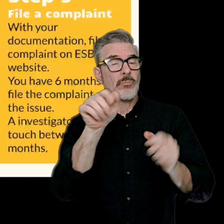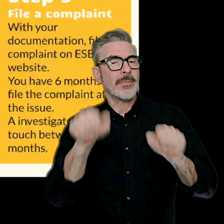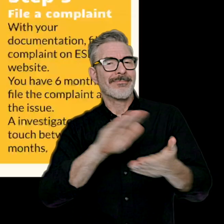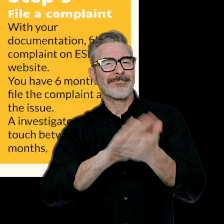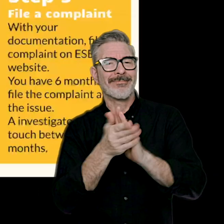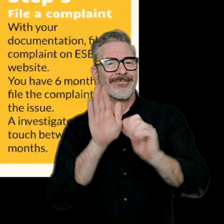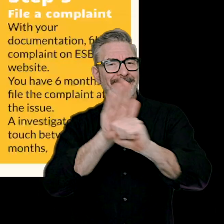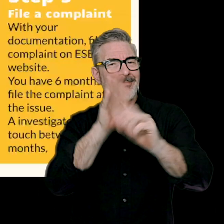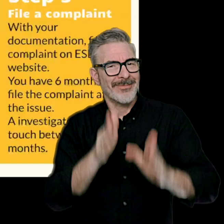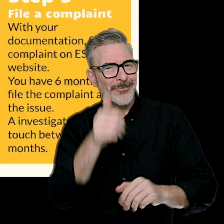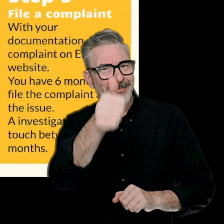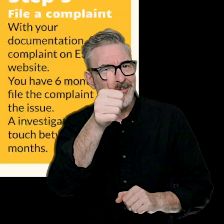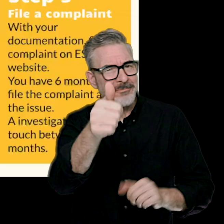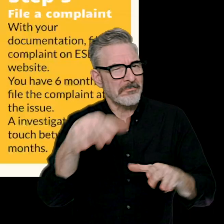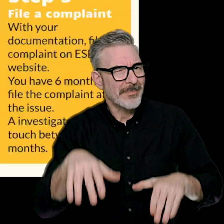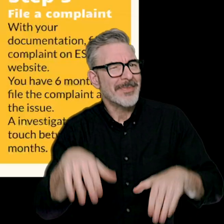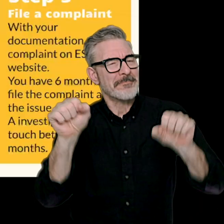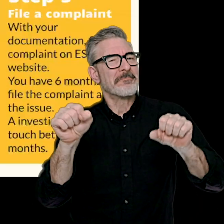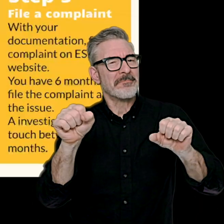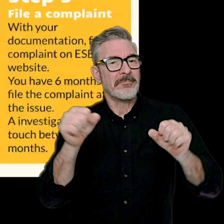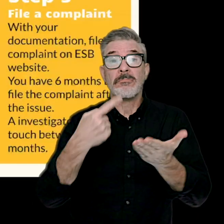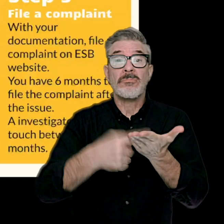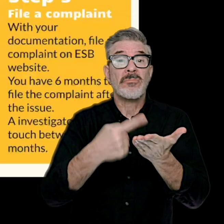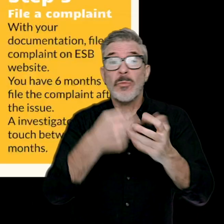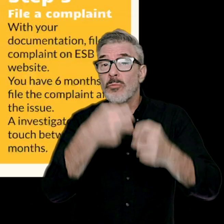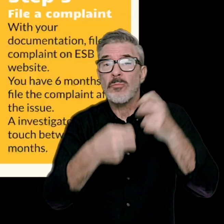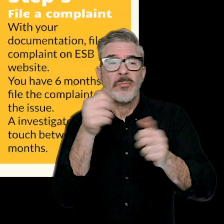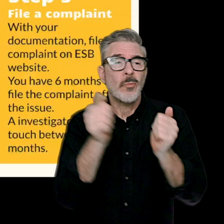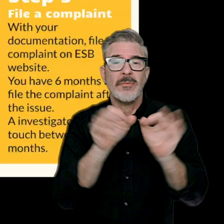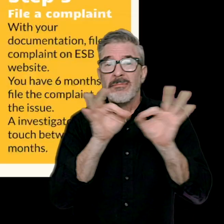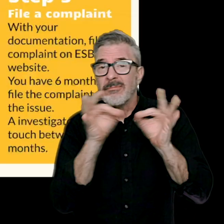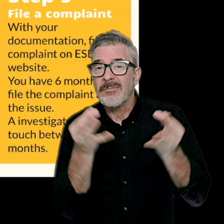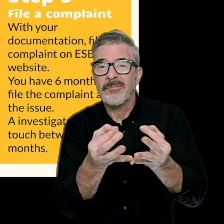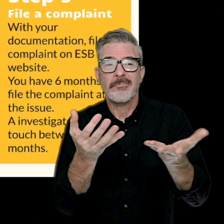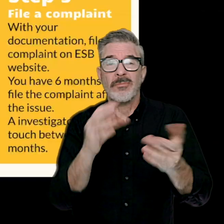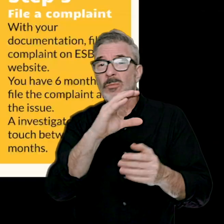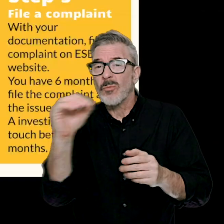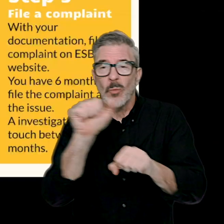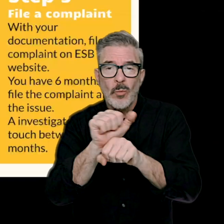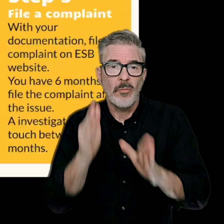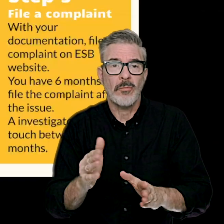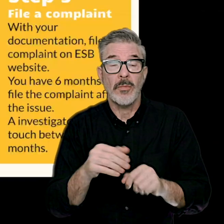your rights if you find that your employer has contravened or violated your rights at work.